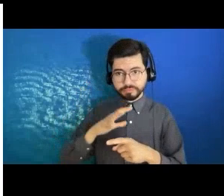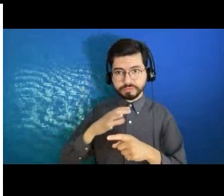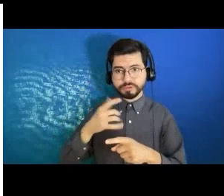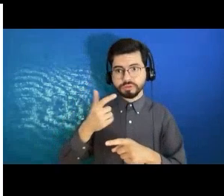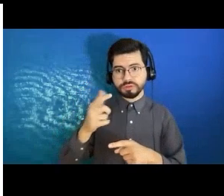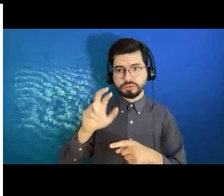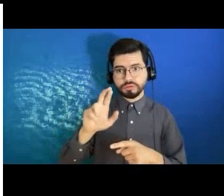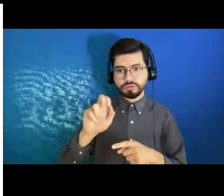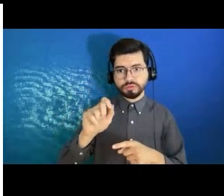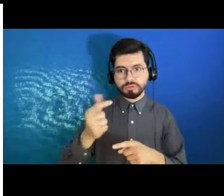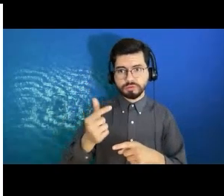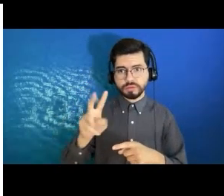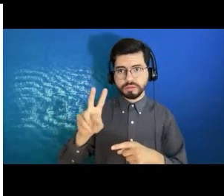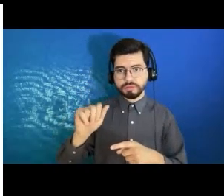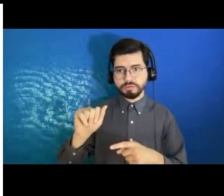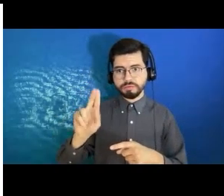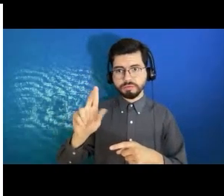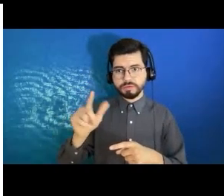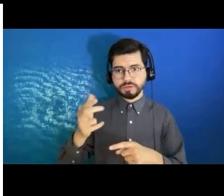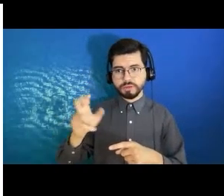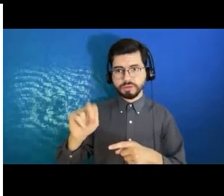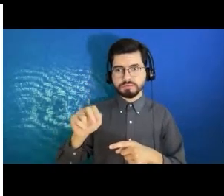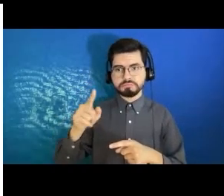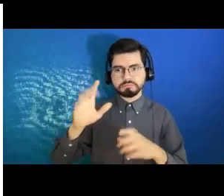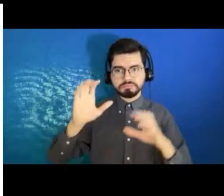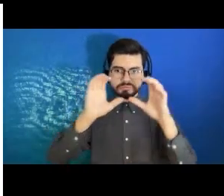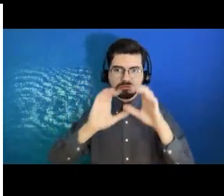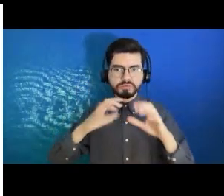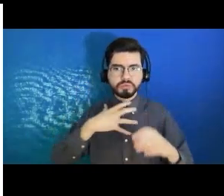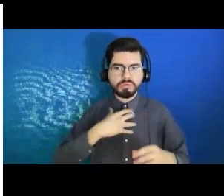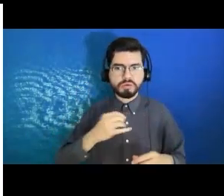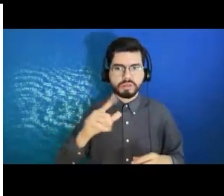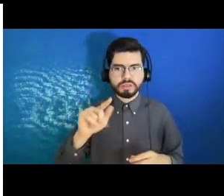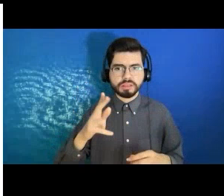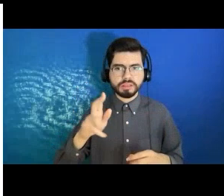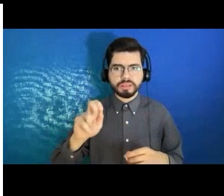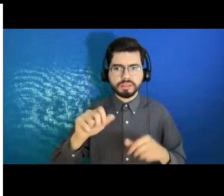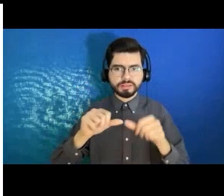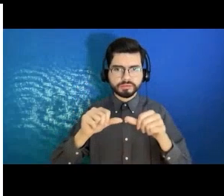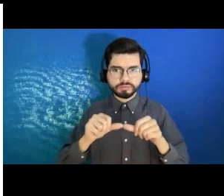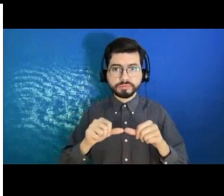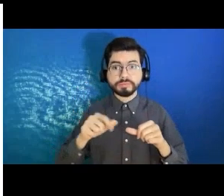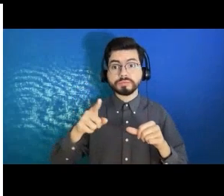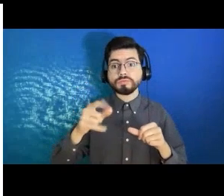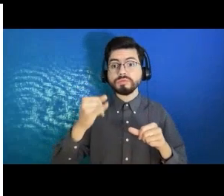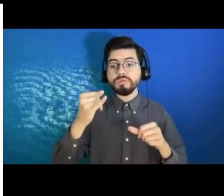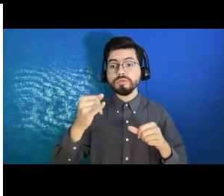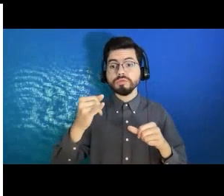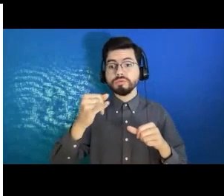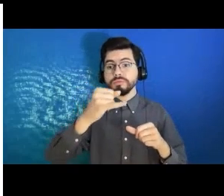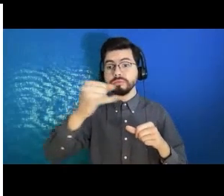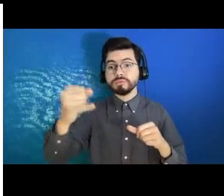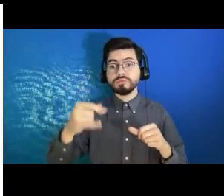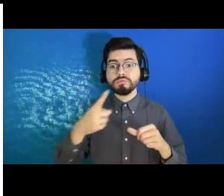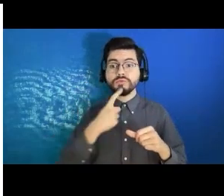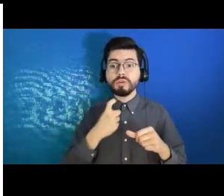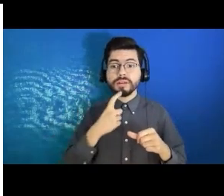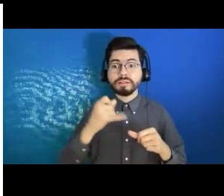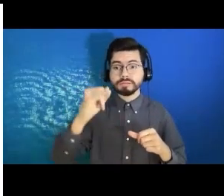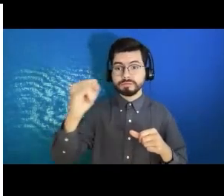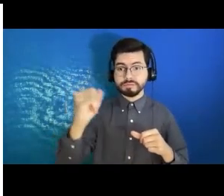in the White Lake area, and anything that's outlined in red is a previously known thermal area in Yellowstone. And